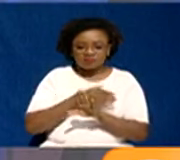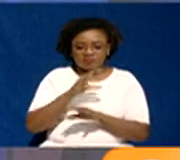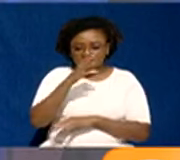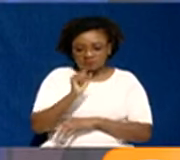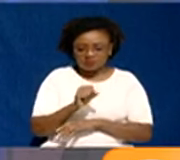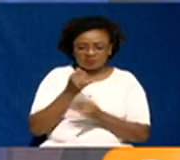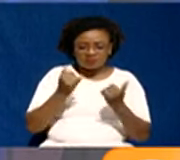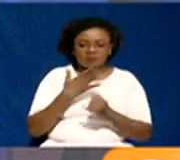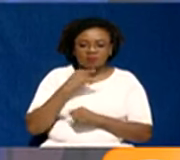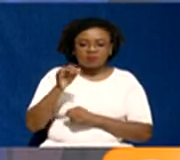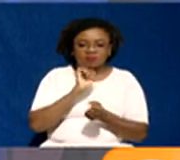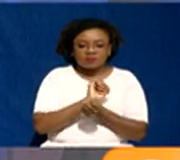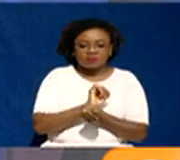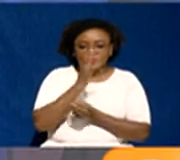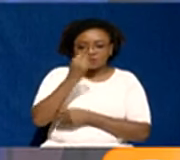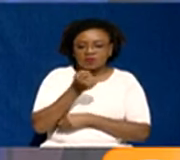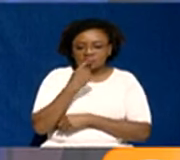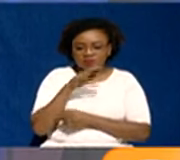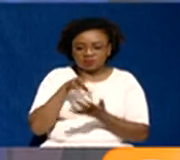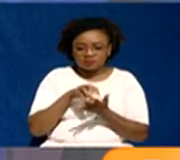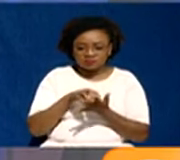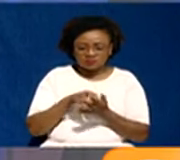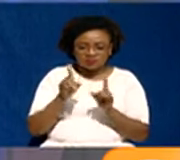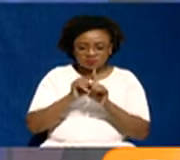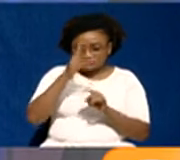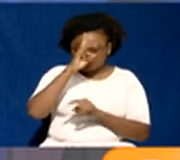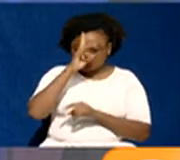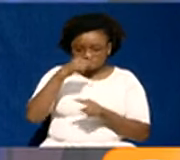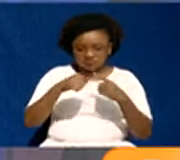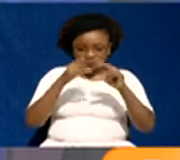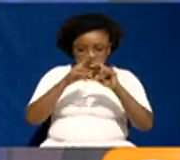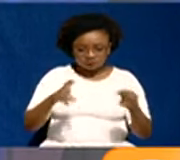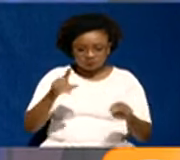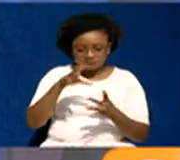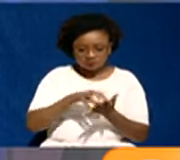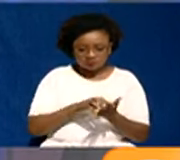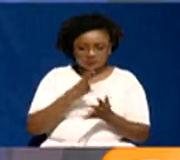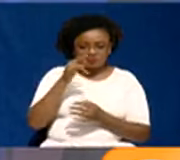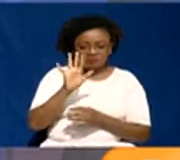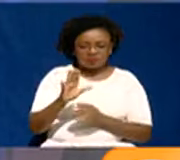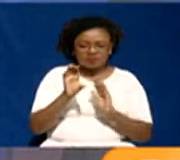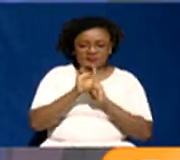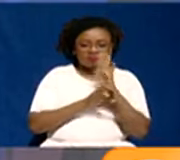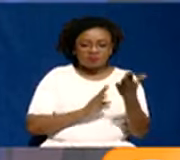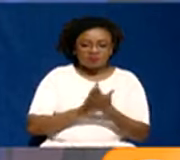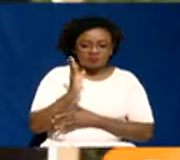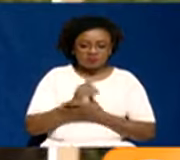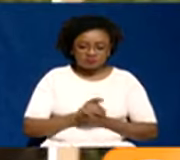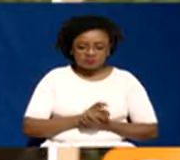released on medical grounds as police investigate the matter arguing that it is within his constitutional right